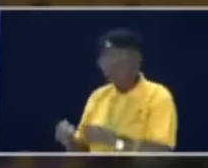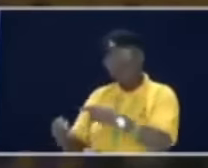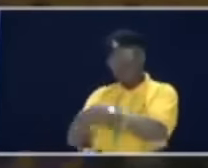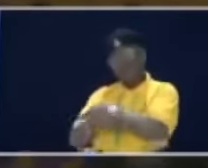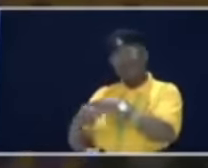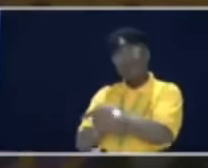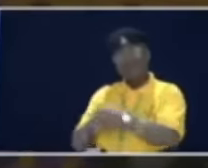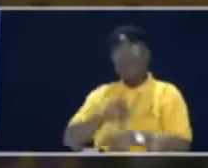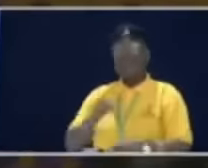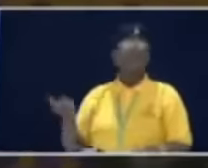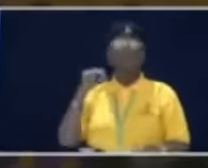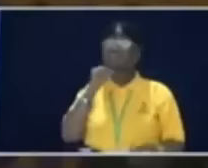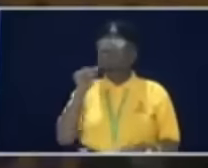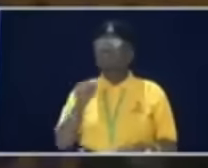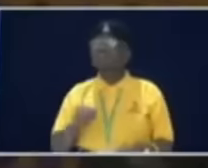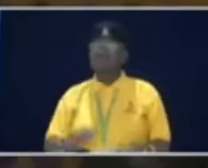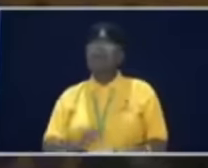I wasn't gentle as a dove.